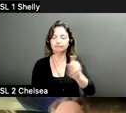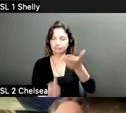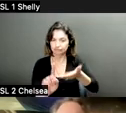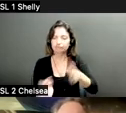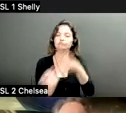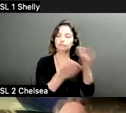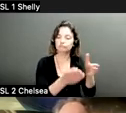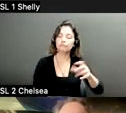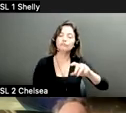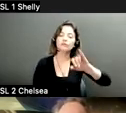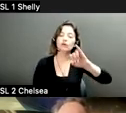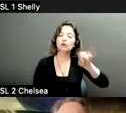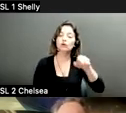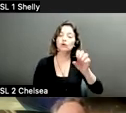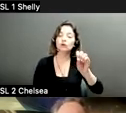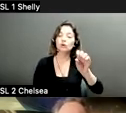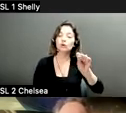Joseph Grigley,